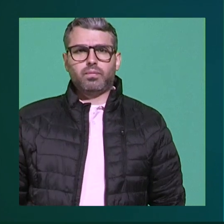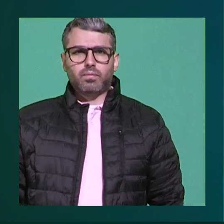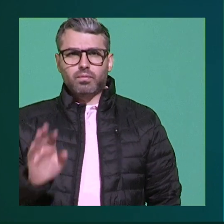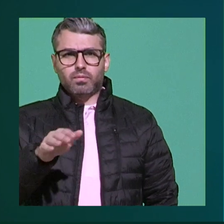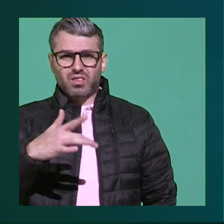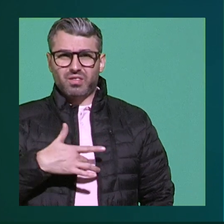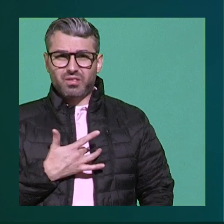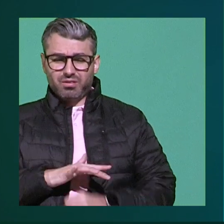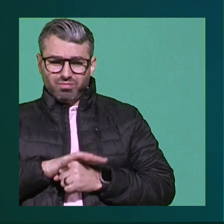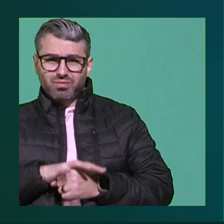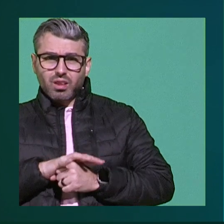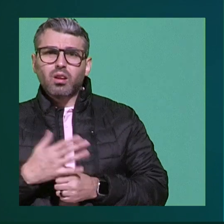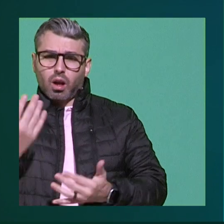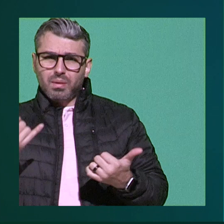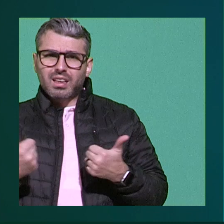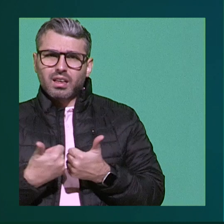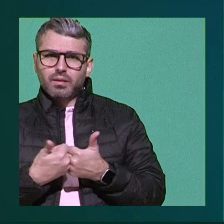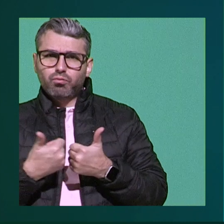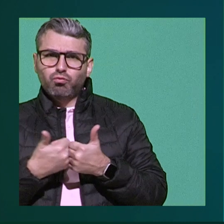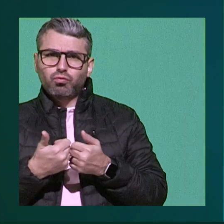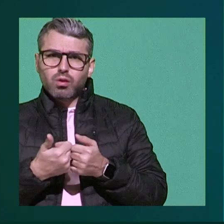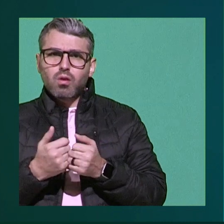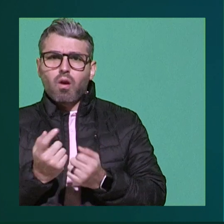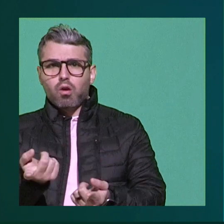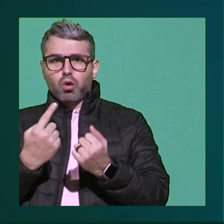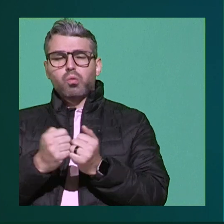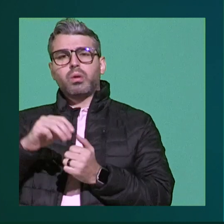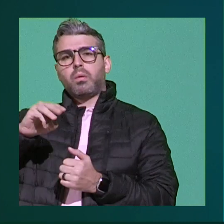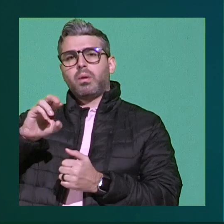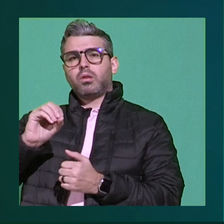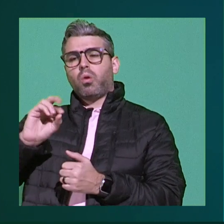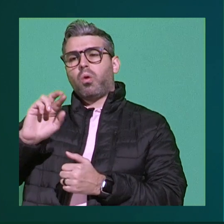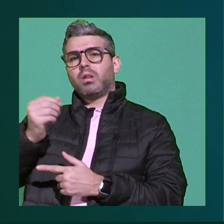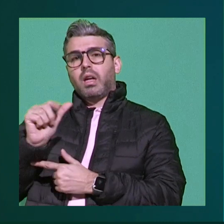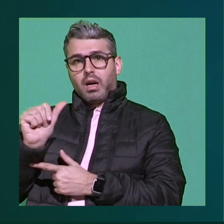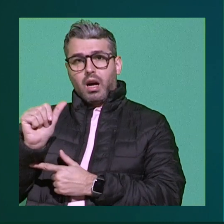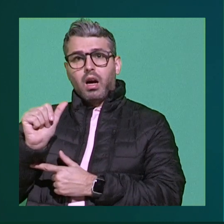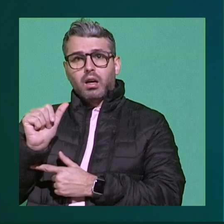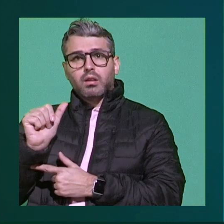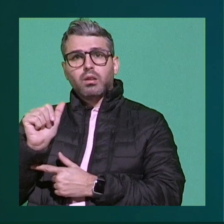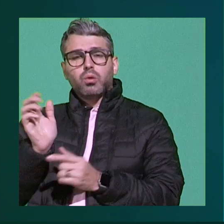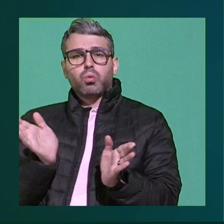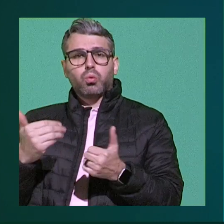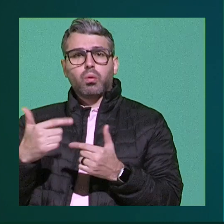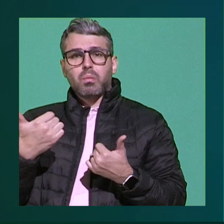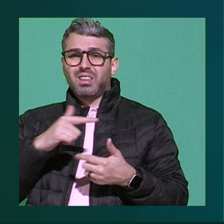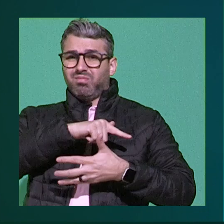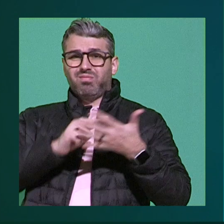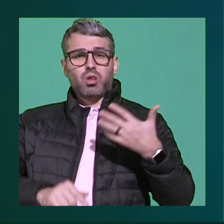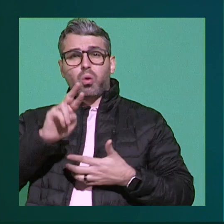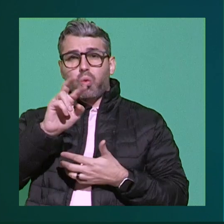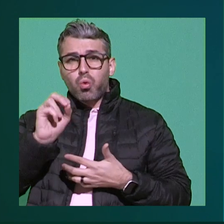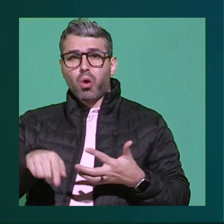Play some games to ease your stress. Meet in Mrs. Ortega's room on Wednesday to channel your inner kid and play Uno, Monopoly, Jenga, and